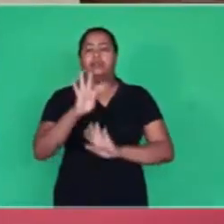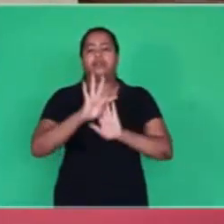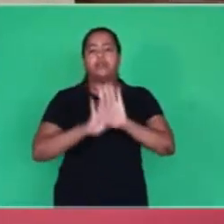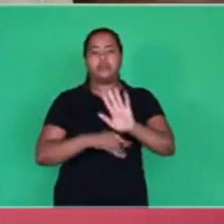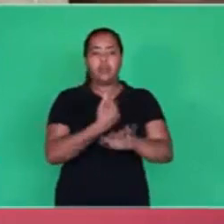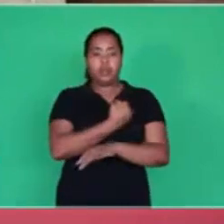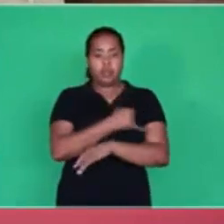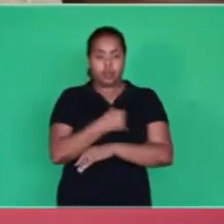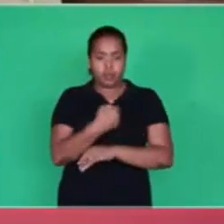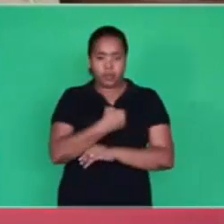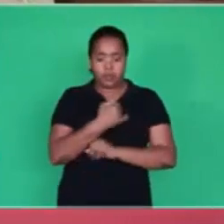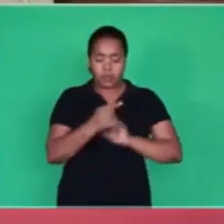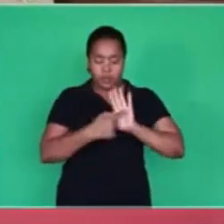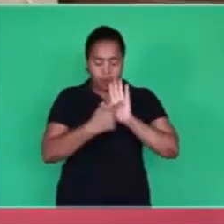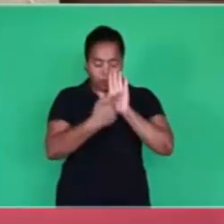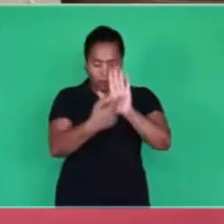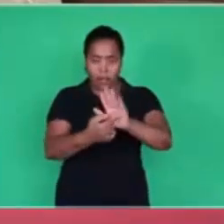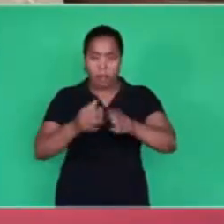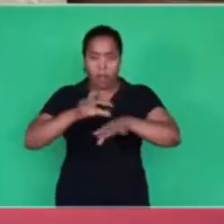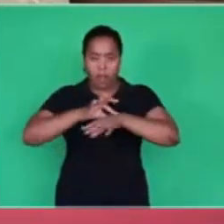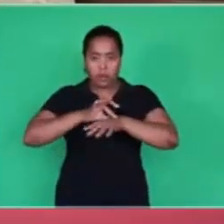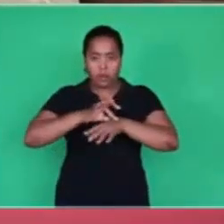plague. Verse 12 says,